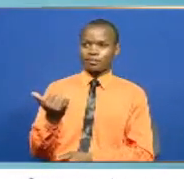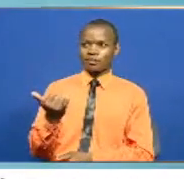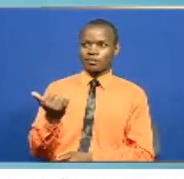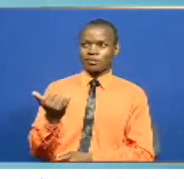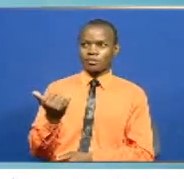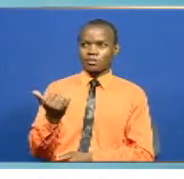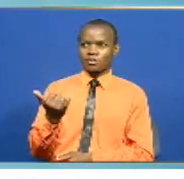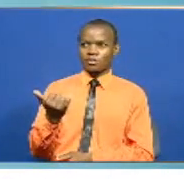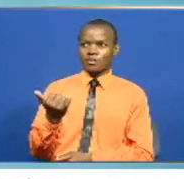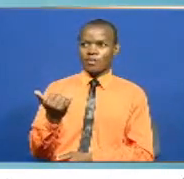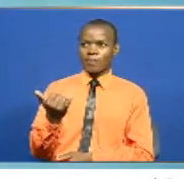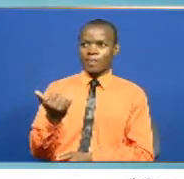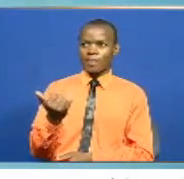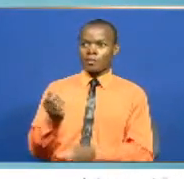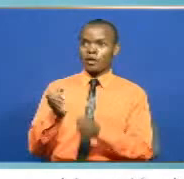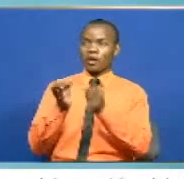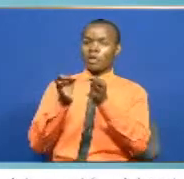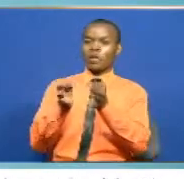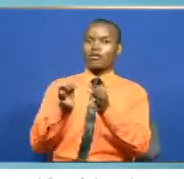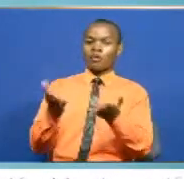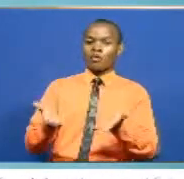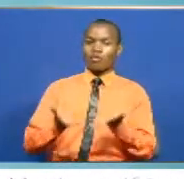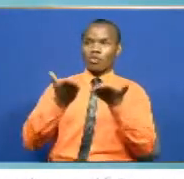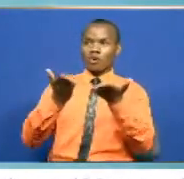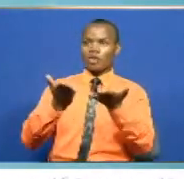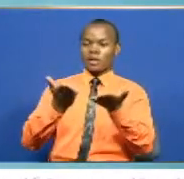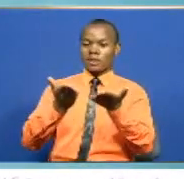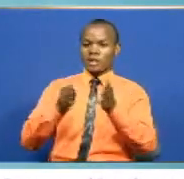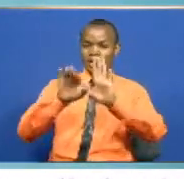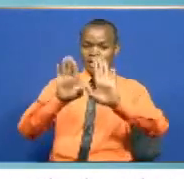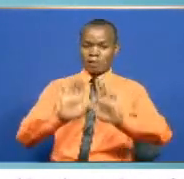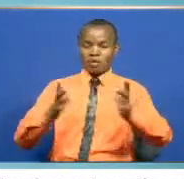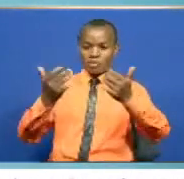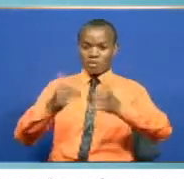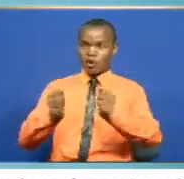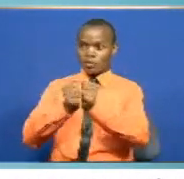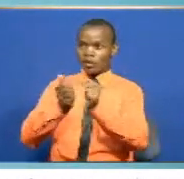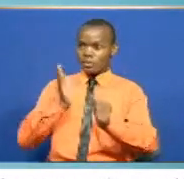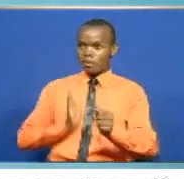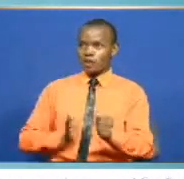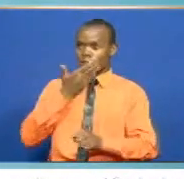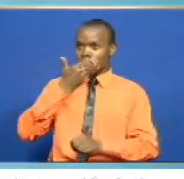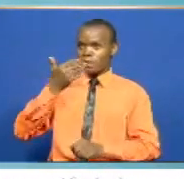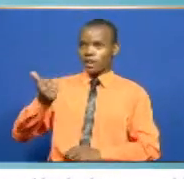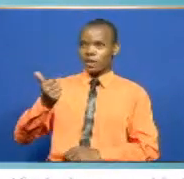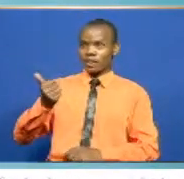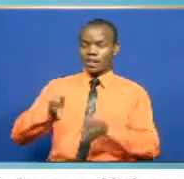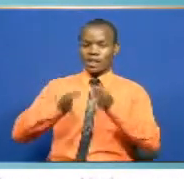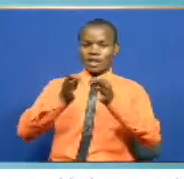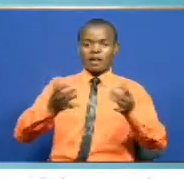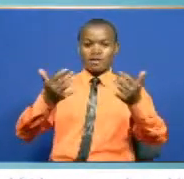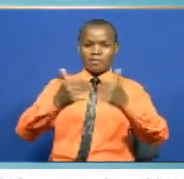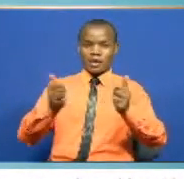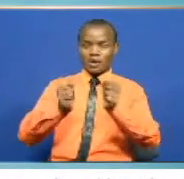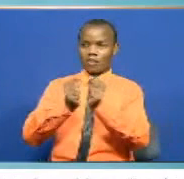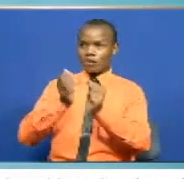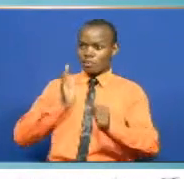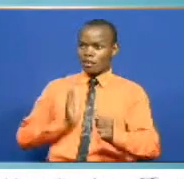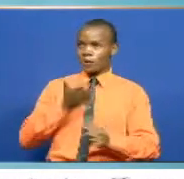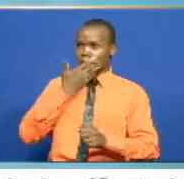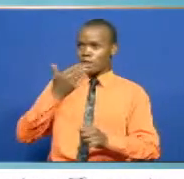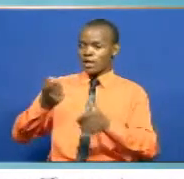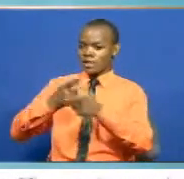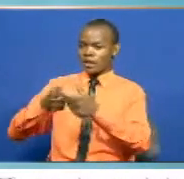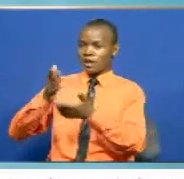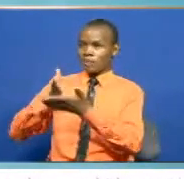say if you want to improve, you play with somebody better, or you know what I'm saying, you if you play with somebody better, you get better. So